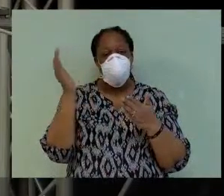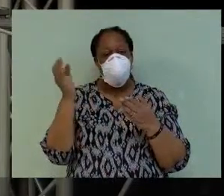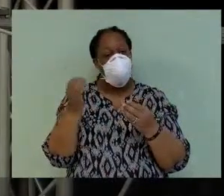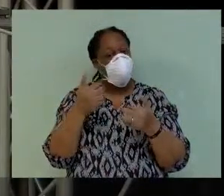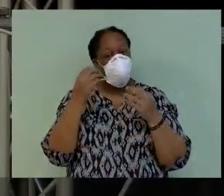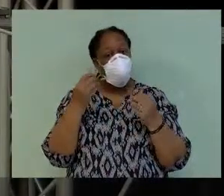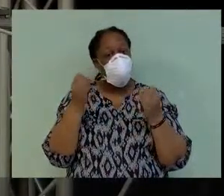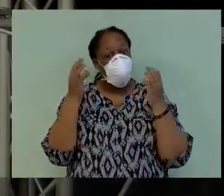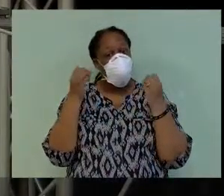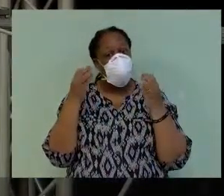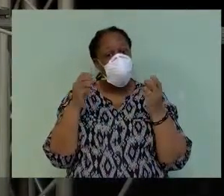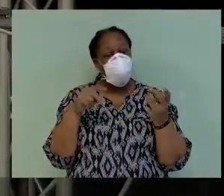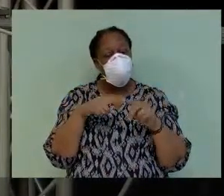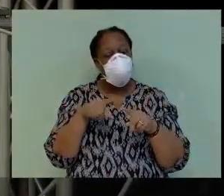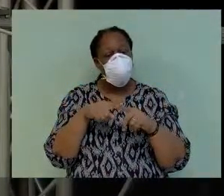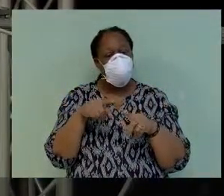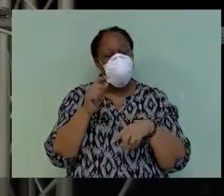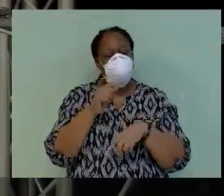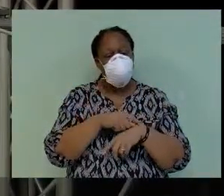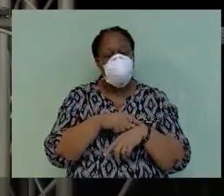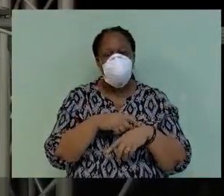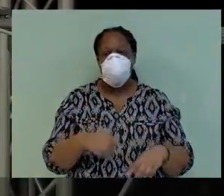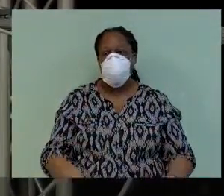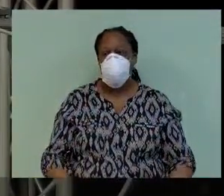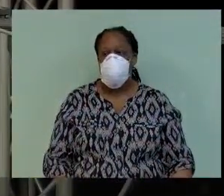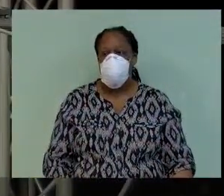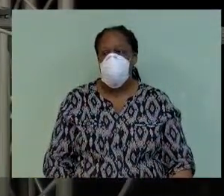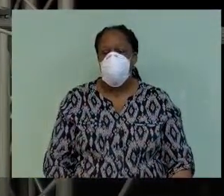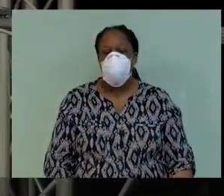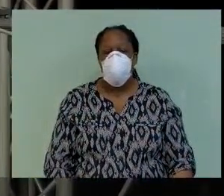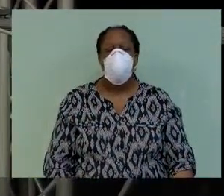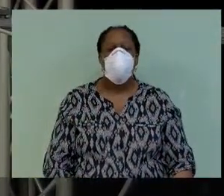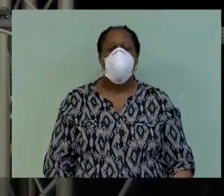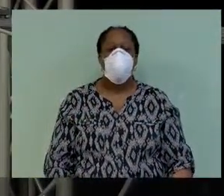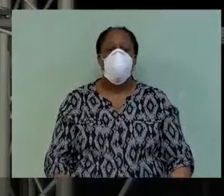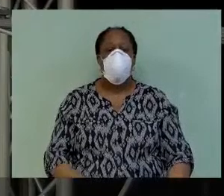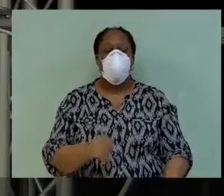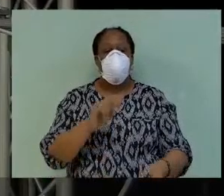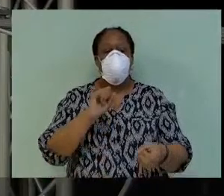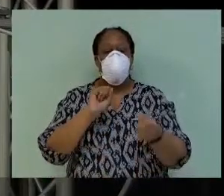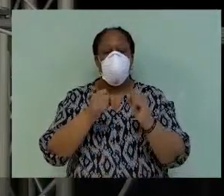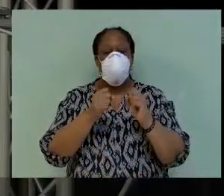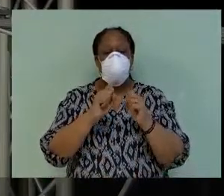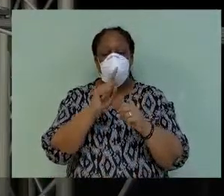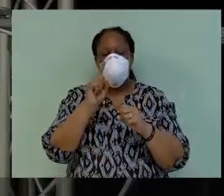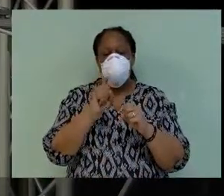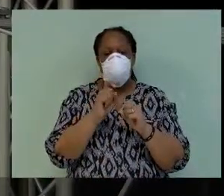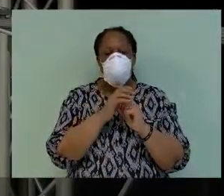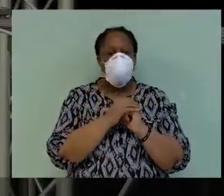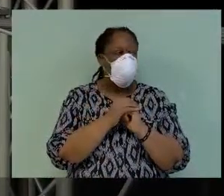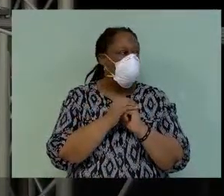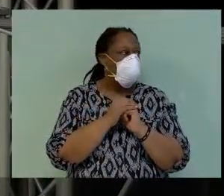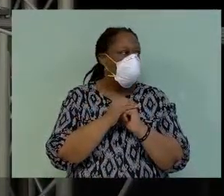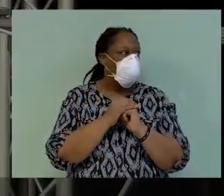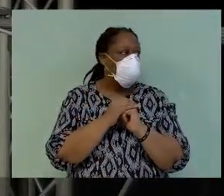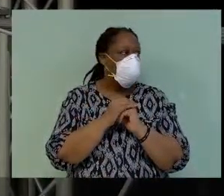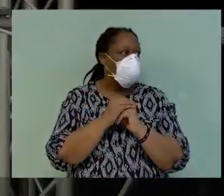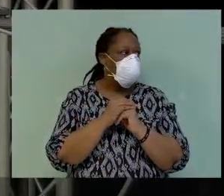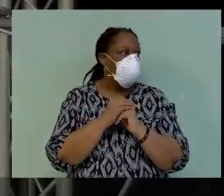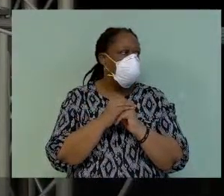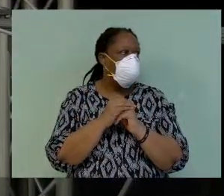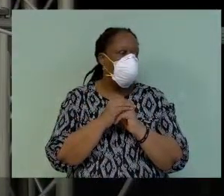This question is for the Ministry of Sport. What's the recommendation for sports like